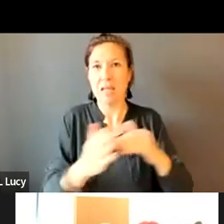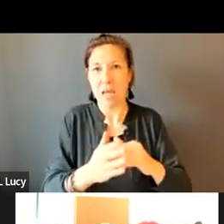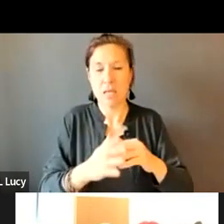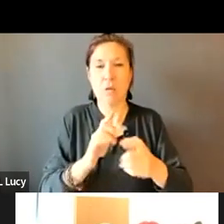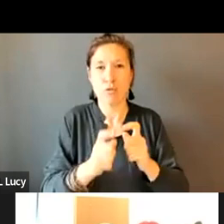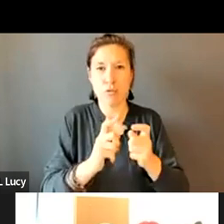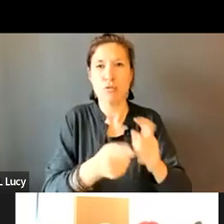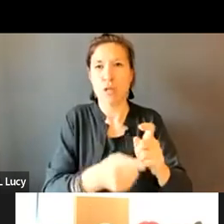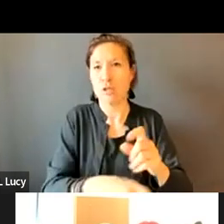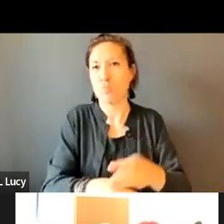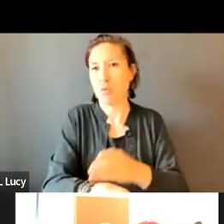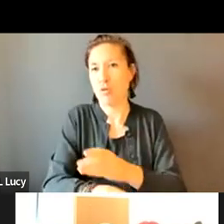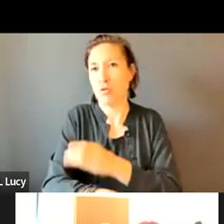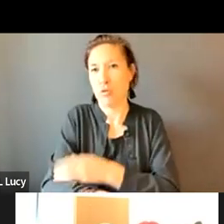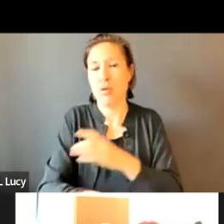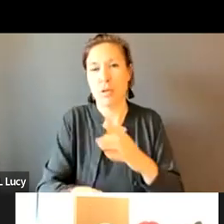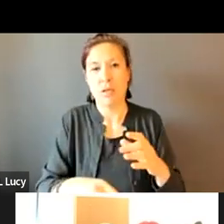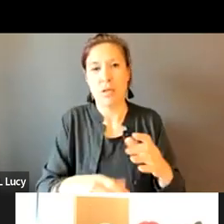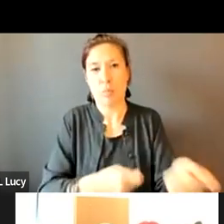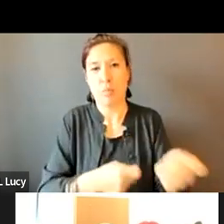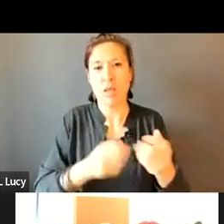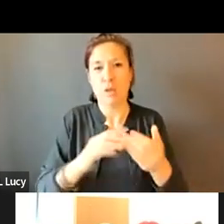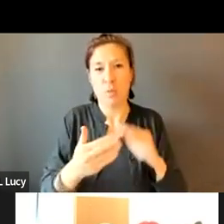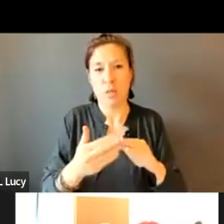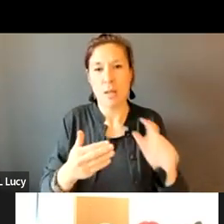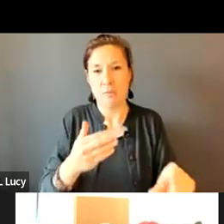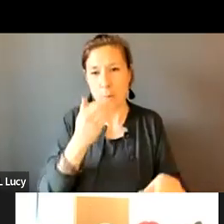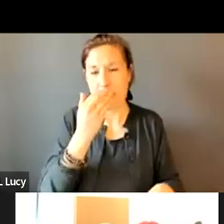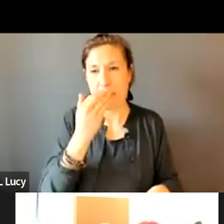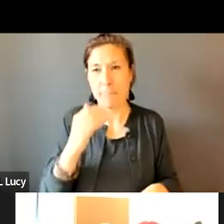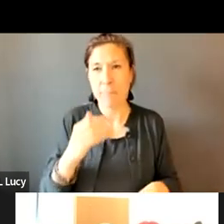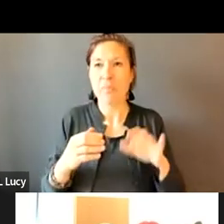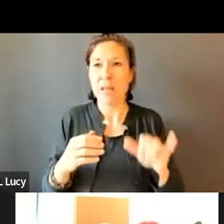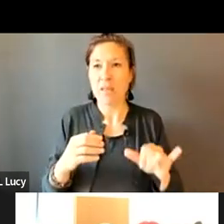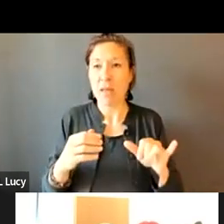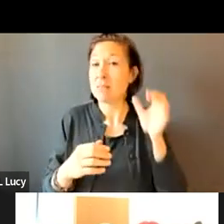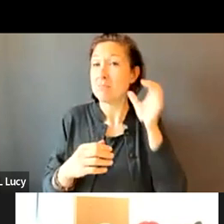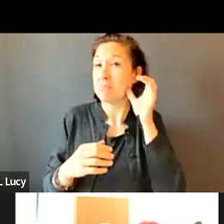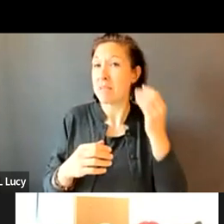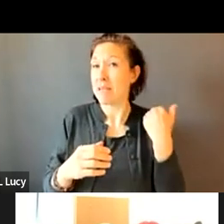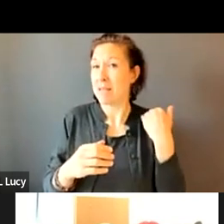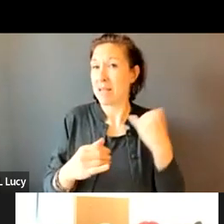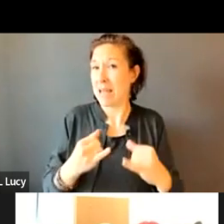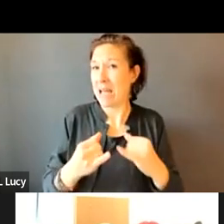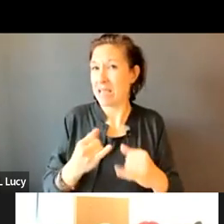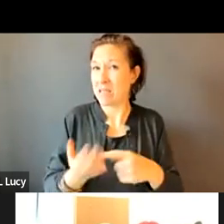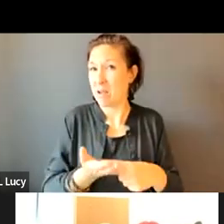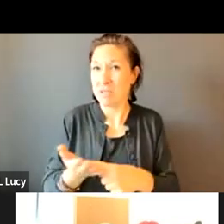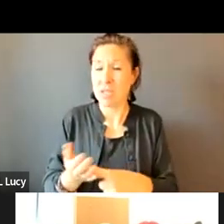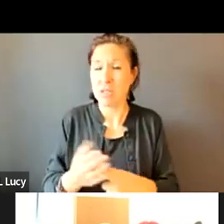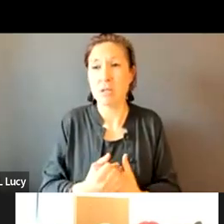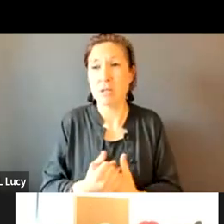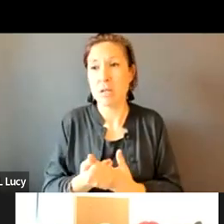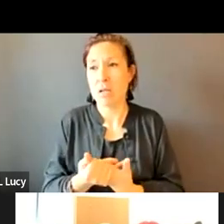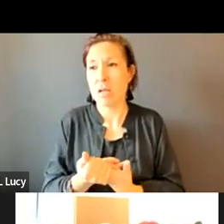and improving was not there um that I think you know is at the Crux and listening to the last conversation the idea that we could somehow